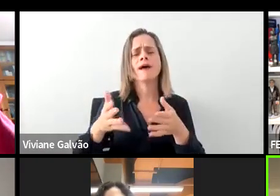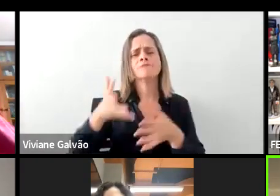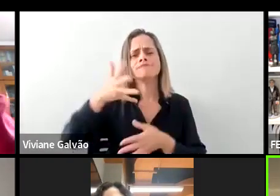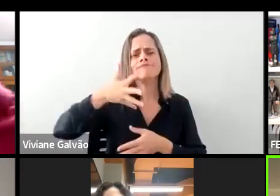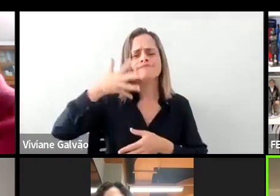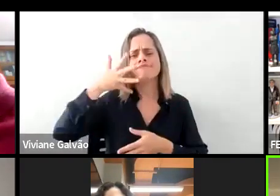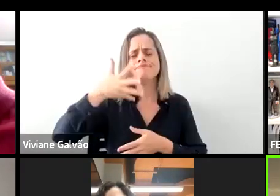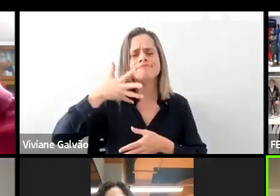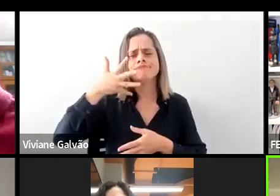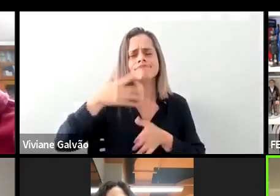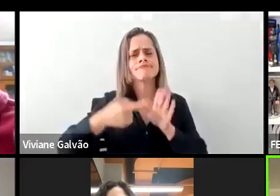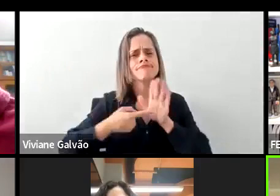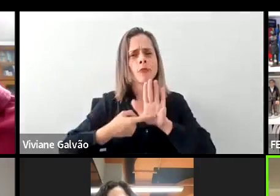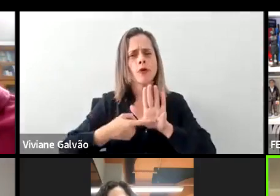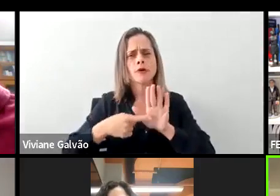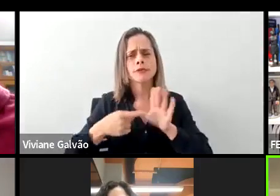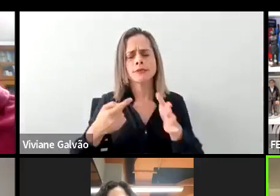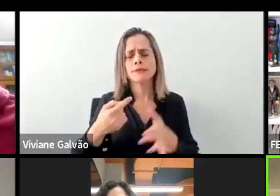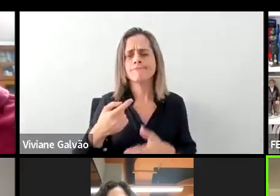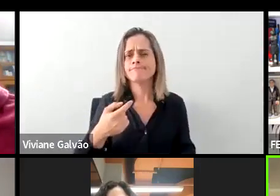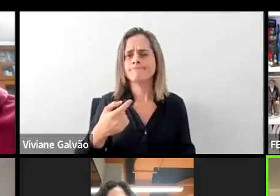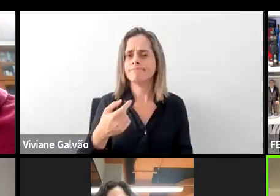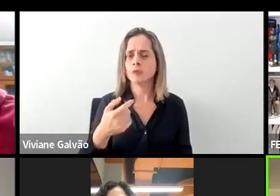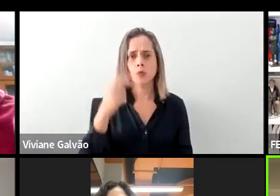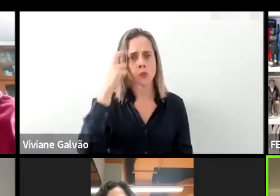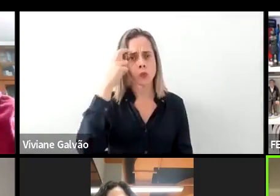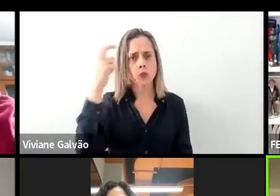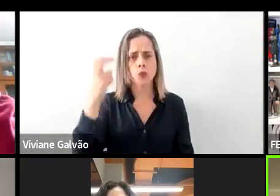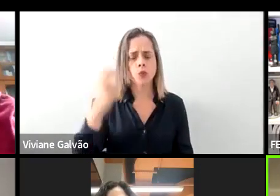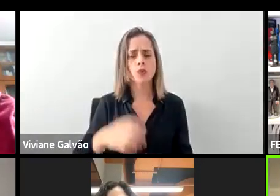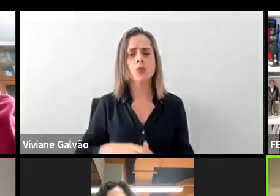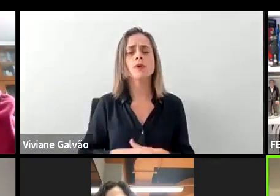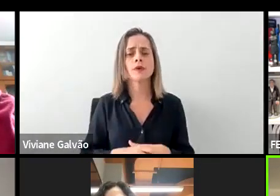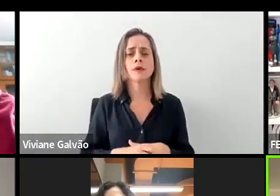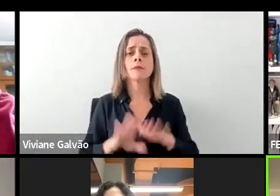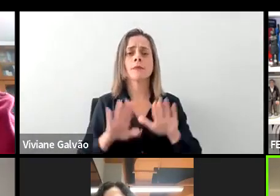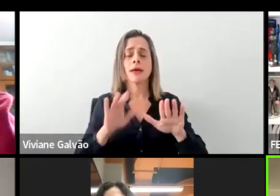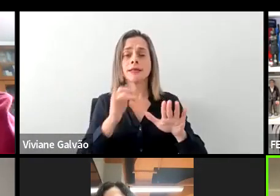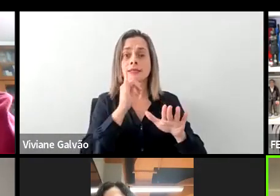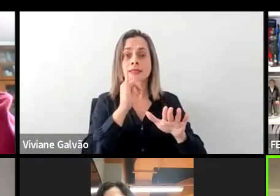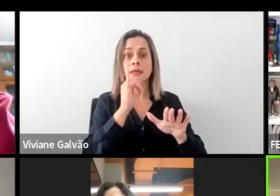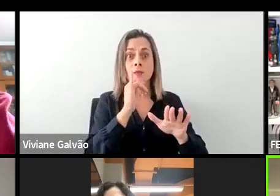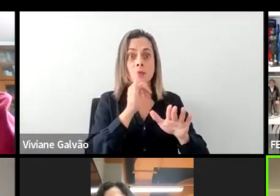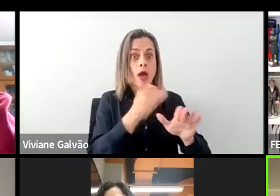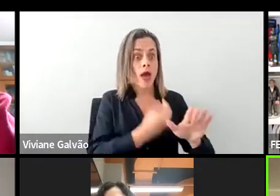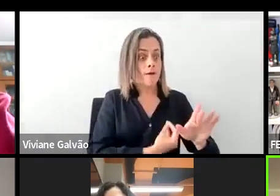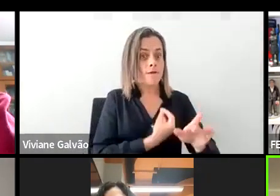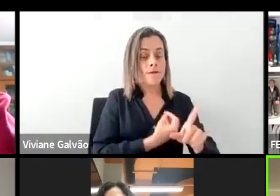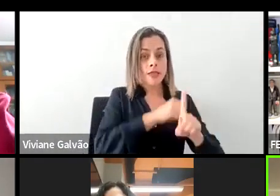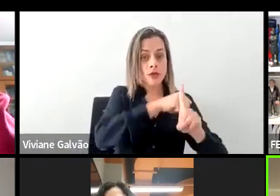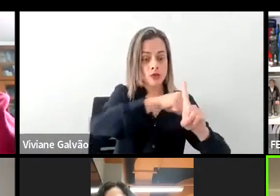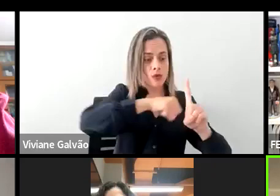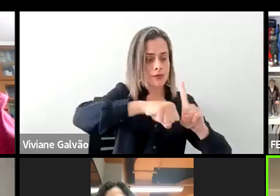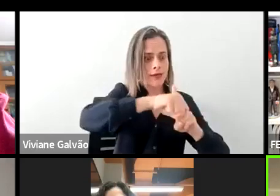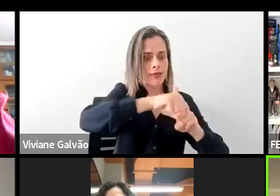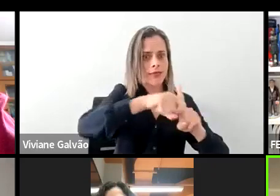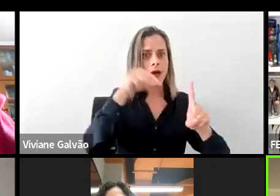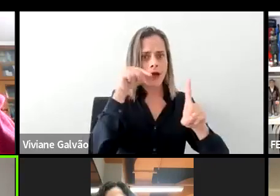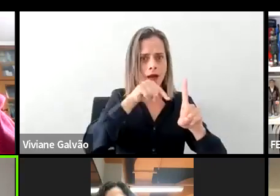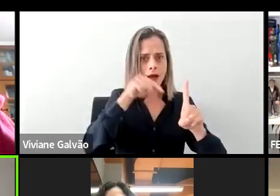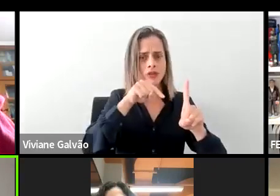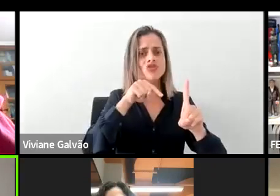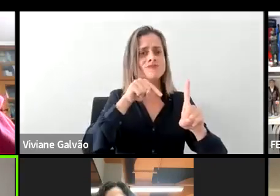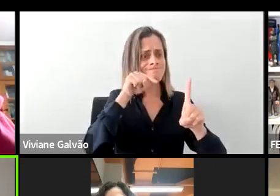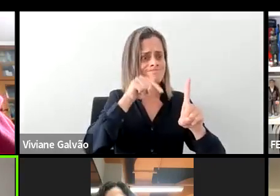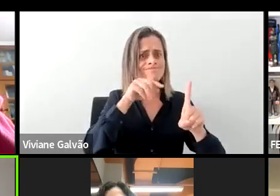non-separation aspects of life in society now, which is also a result of capitalism yep. mode